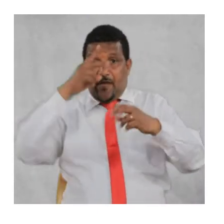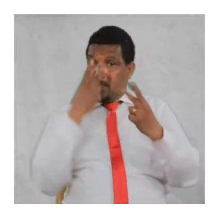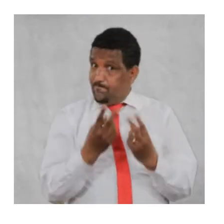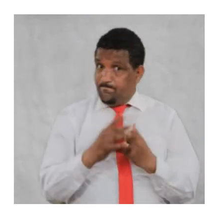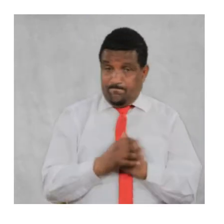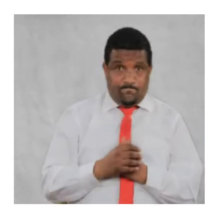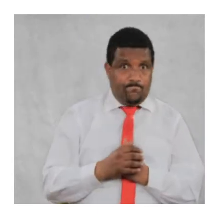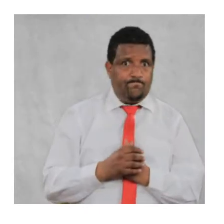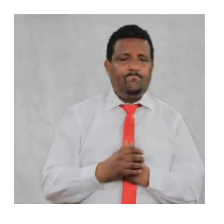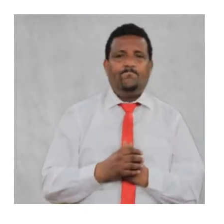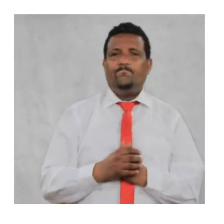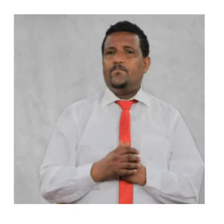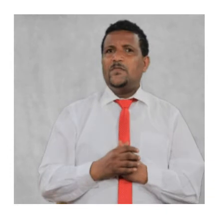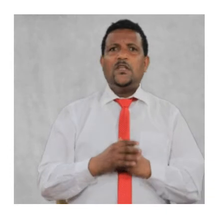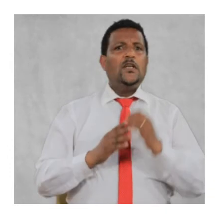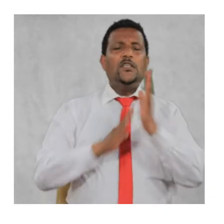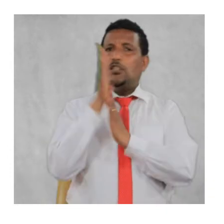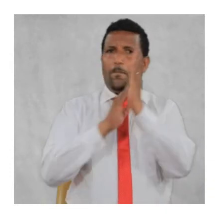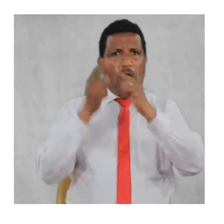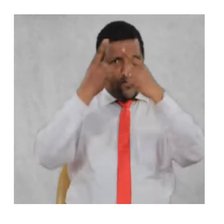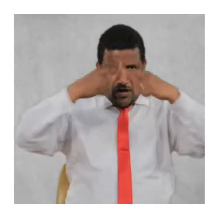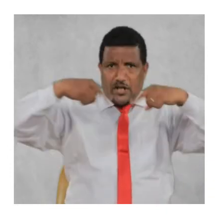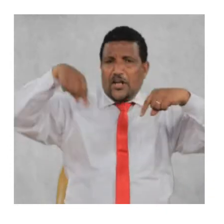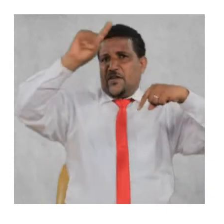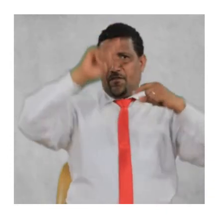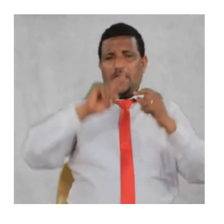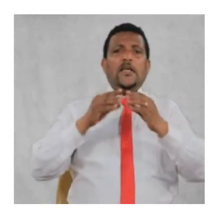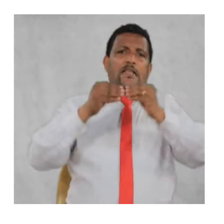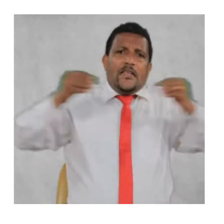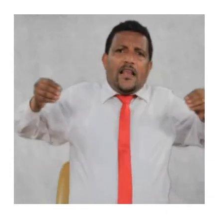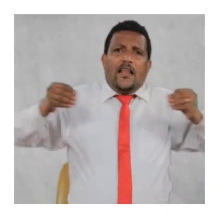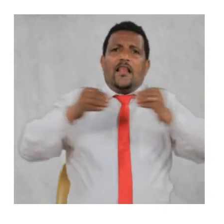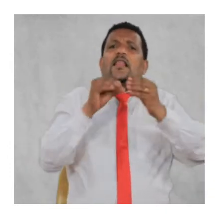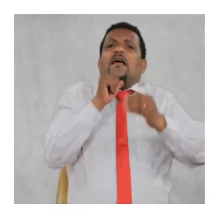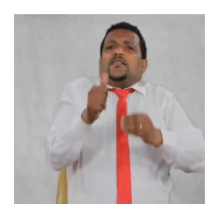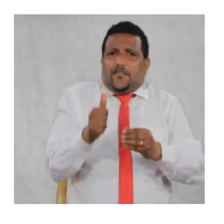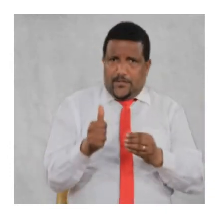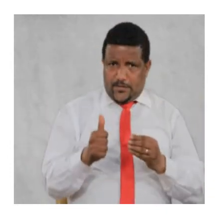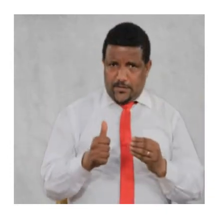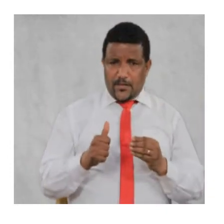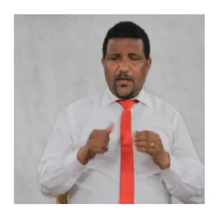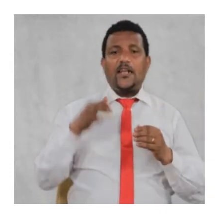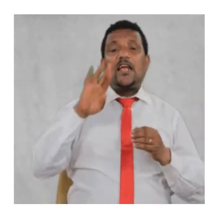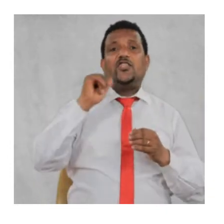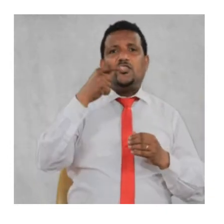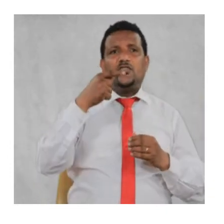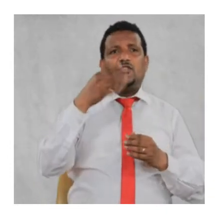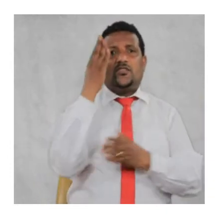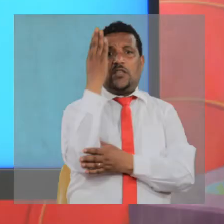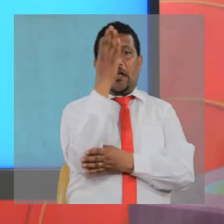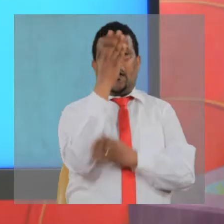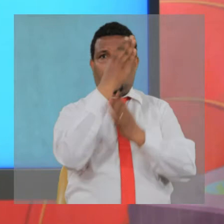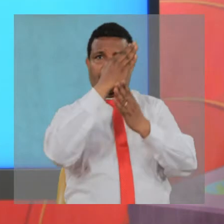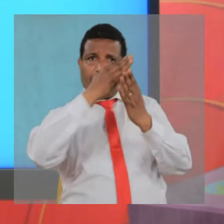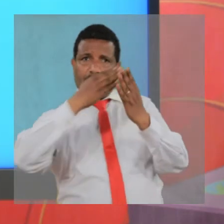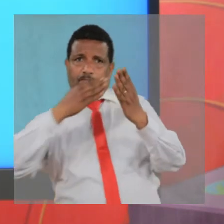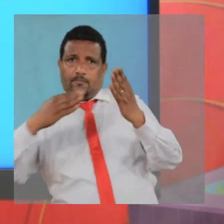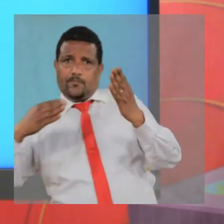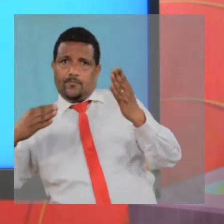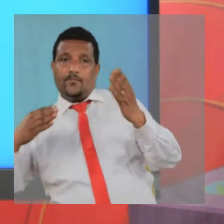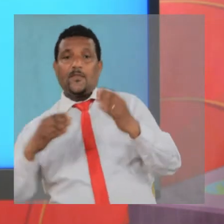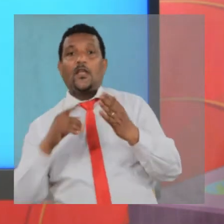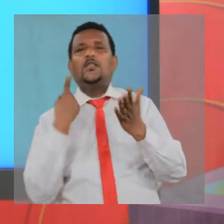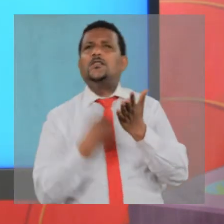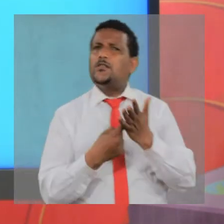the demand curve for the inelastic range is a steeper demand curve. From this